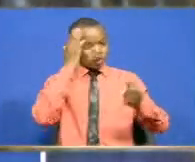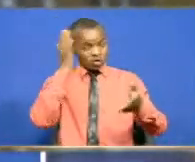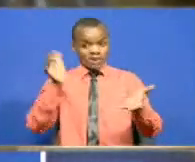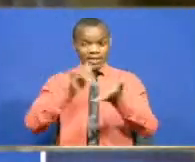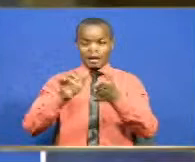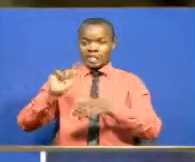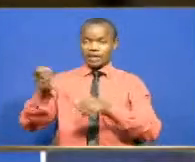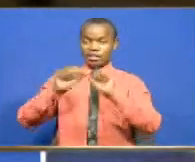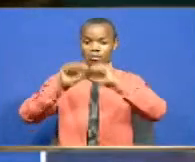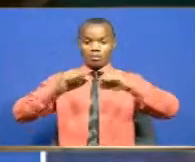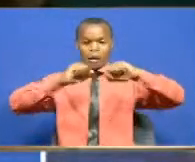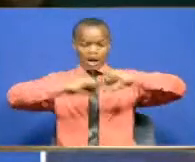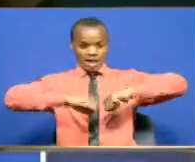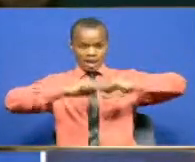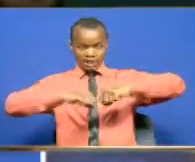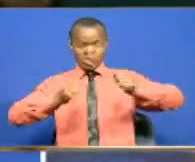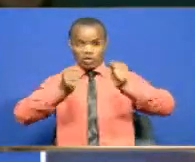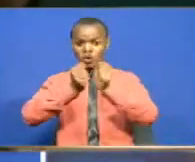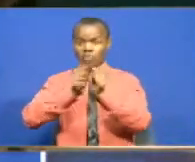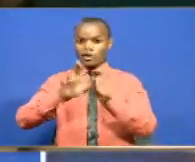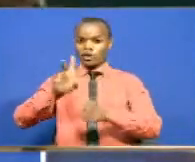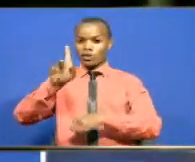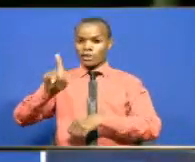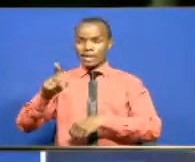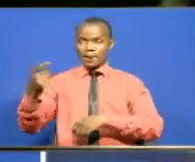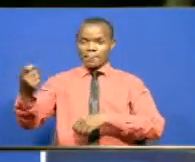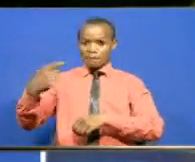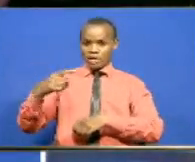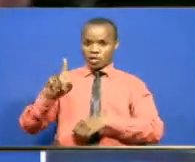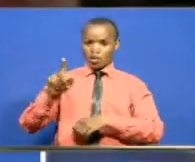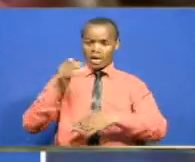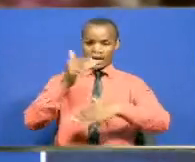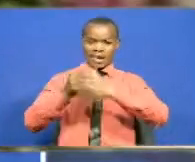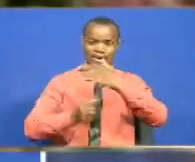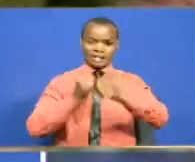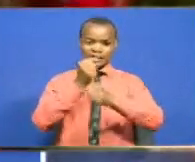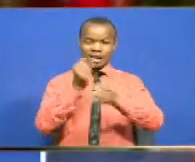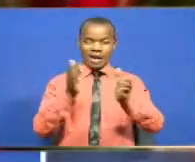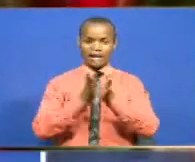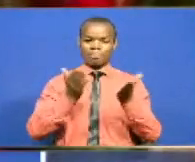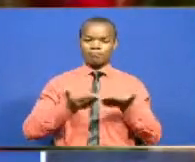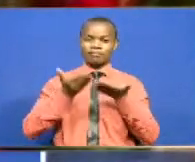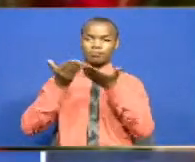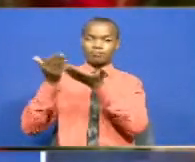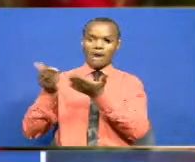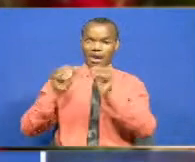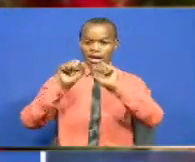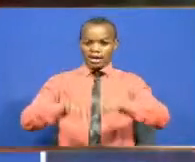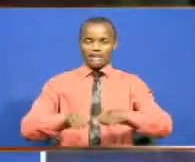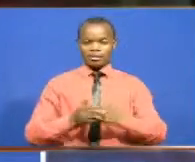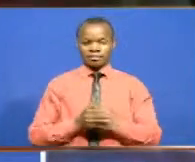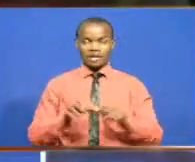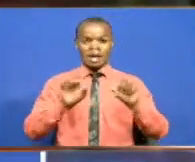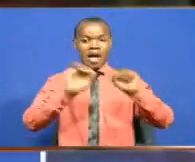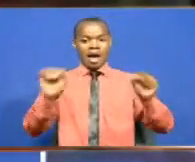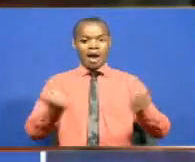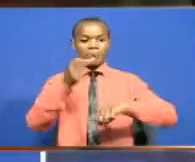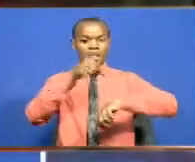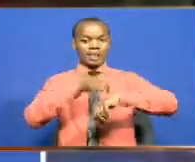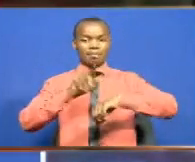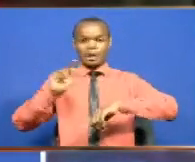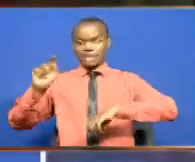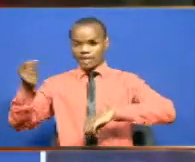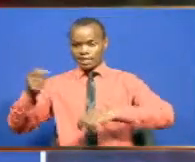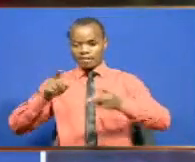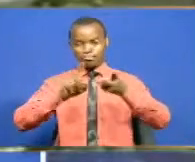UK ahead of Brexit from January next year to guarantee undisrupted exports. This comes a week after Kenya and the United Kingdom